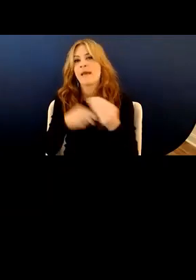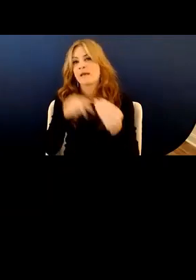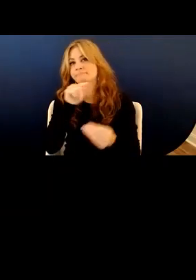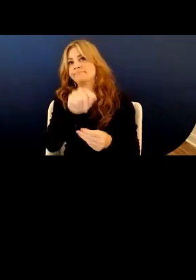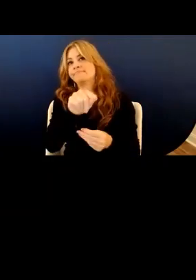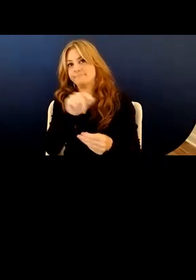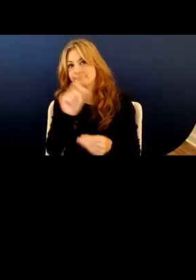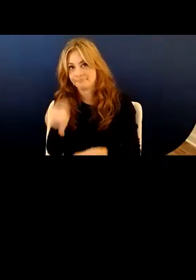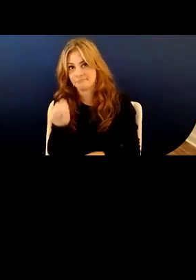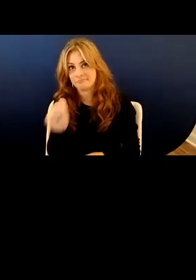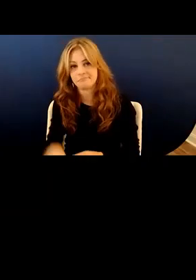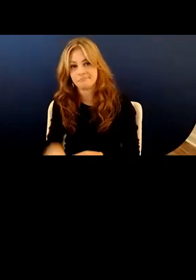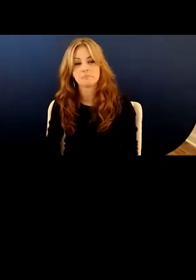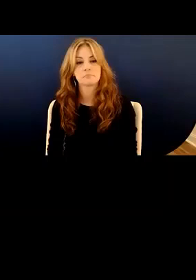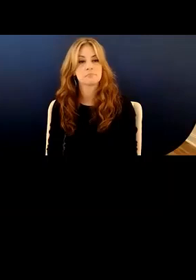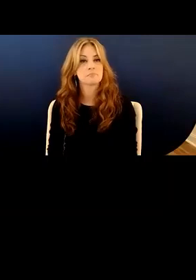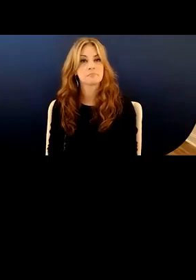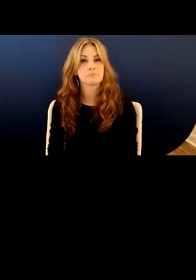that.